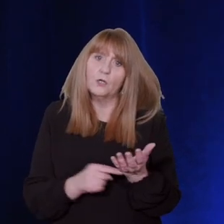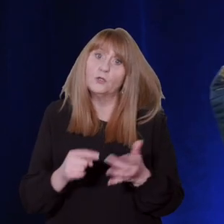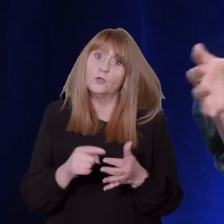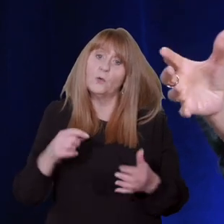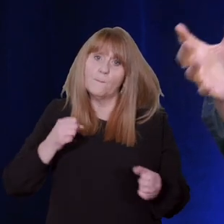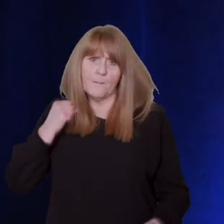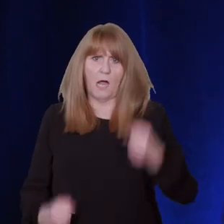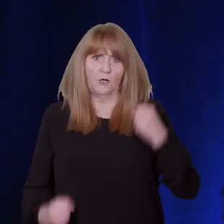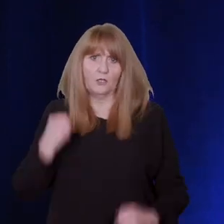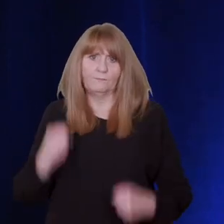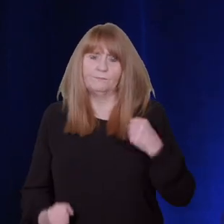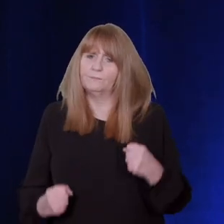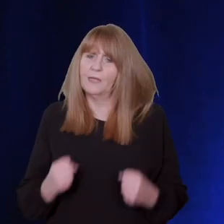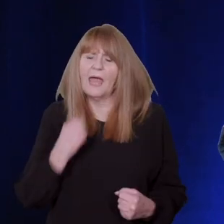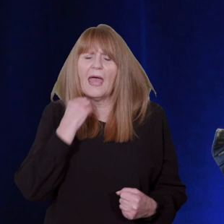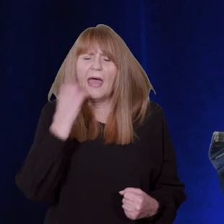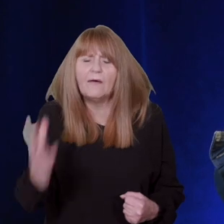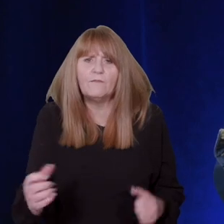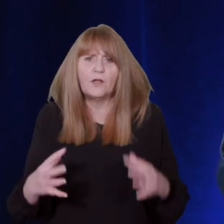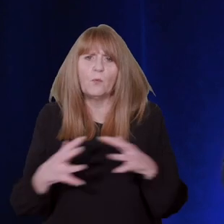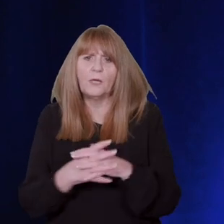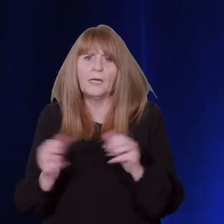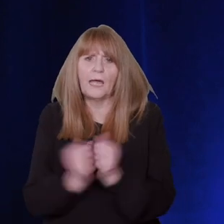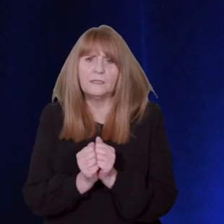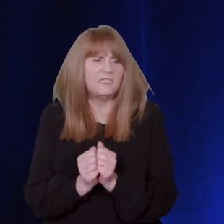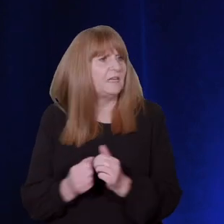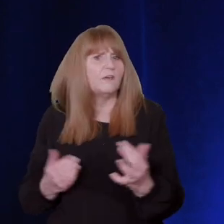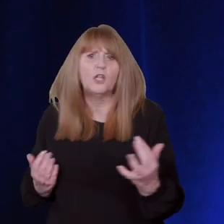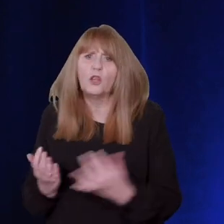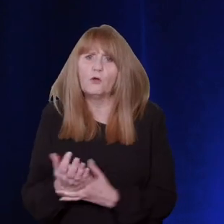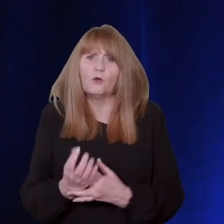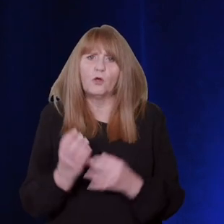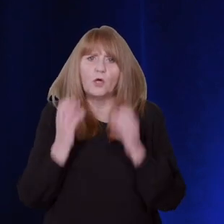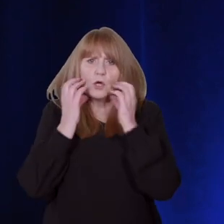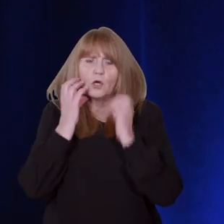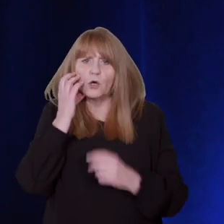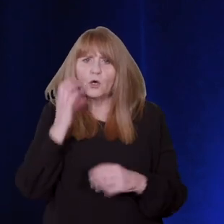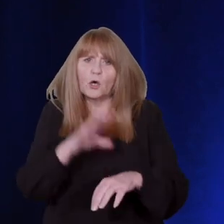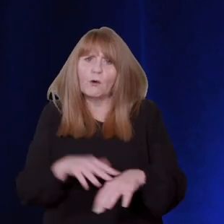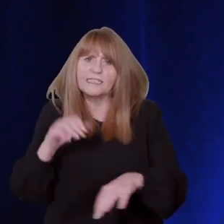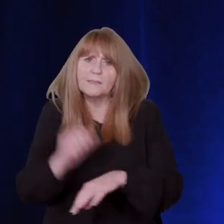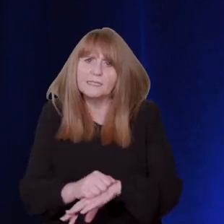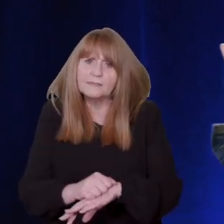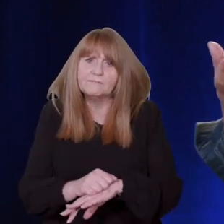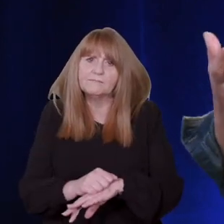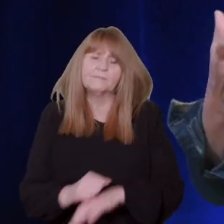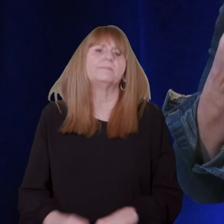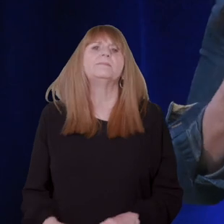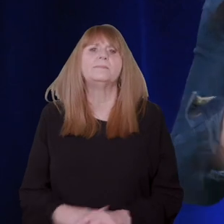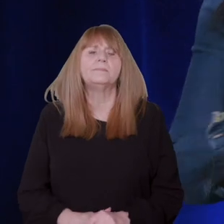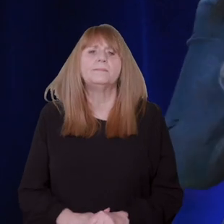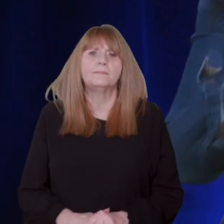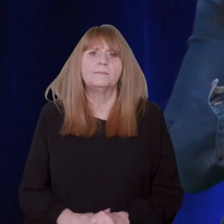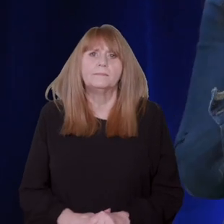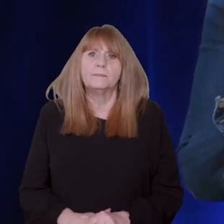gap and we fulfilled the commitment we said we would. And I realized I couldn't expect something from someone else if I'm not willing to